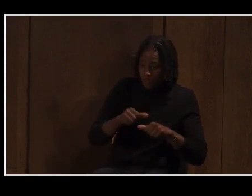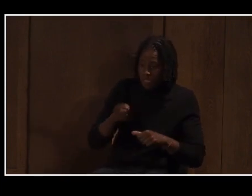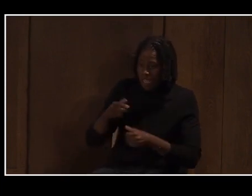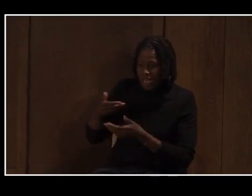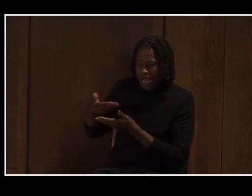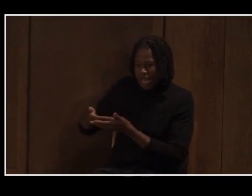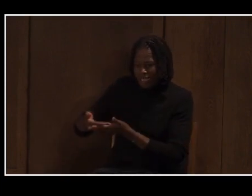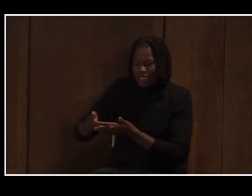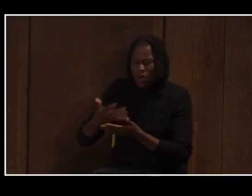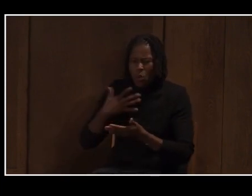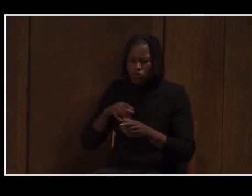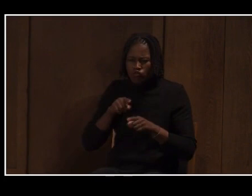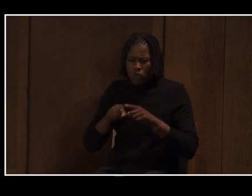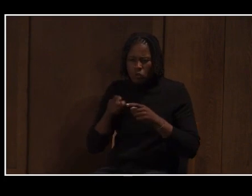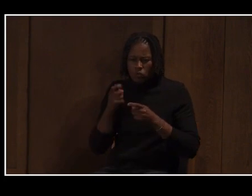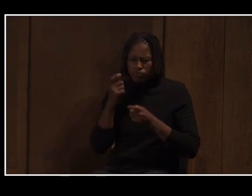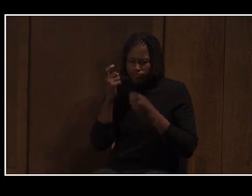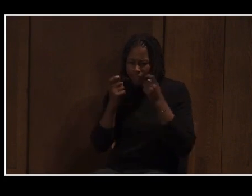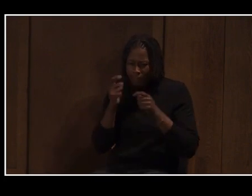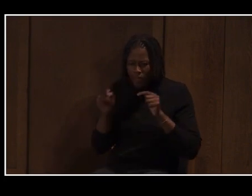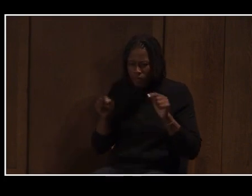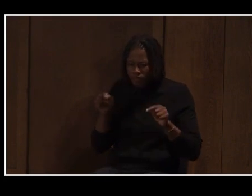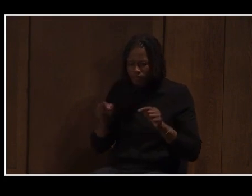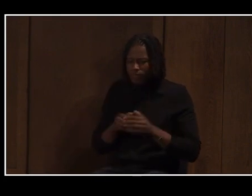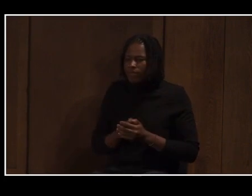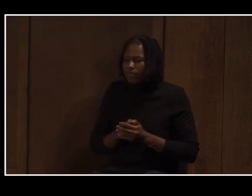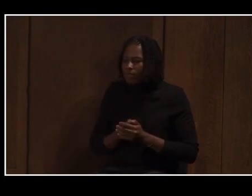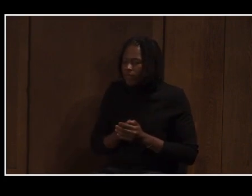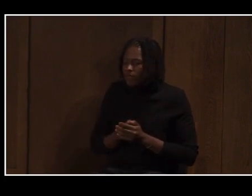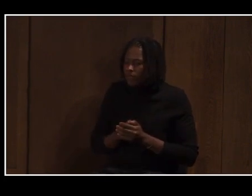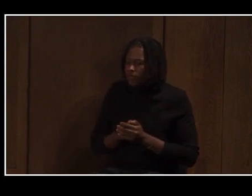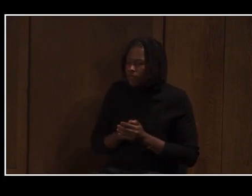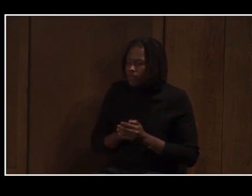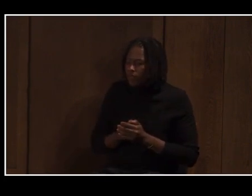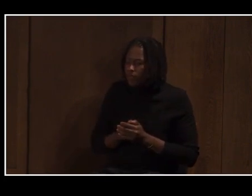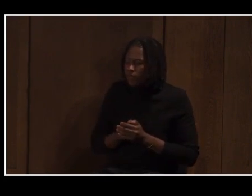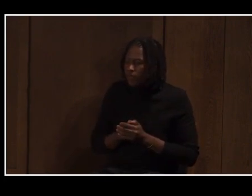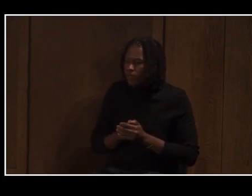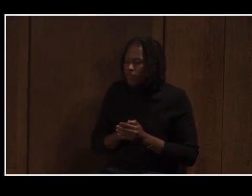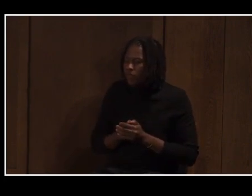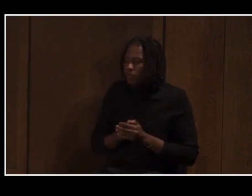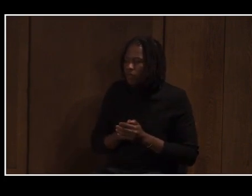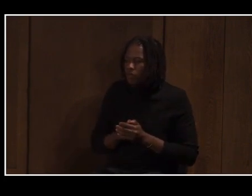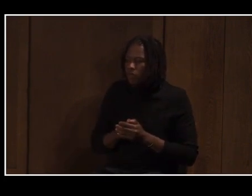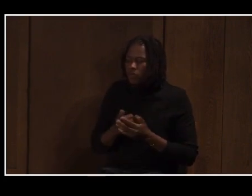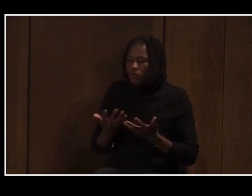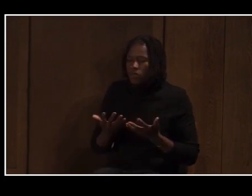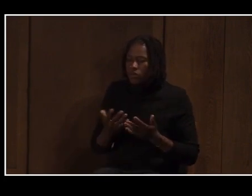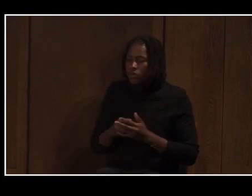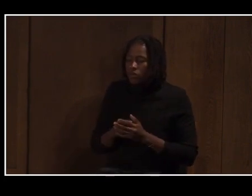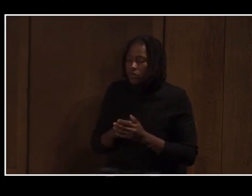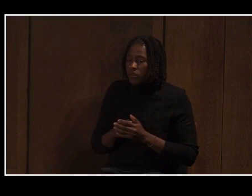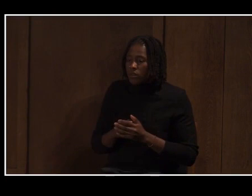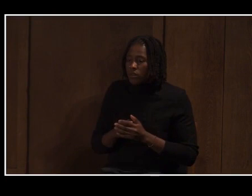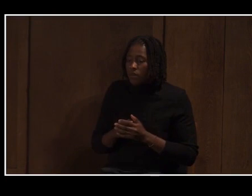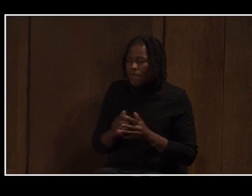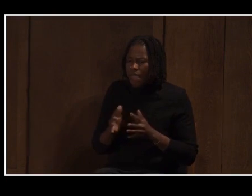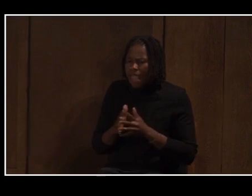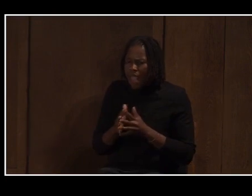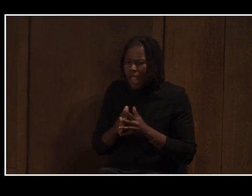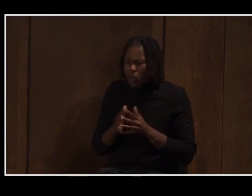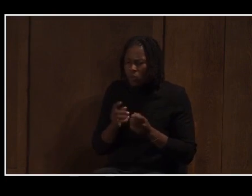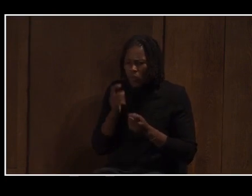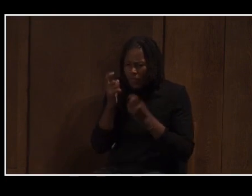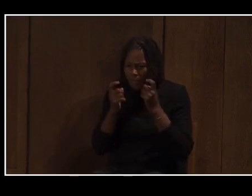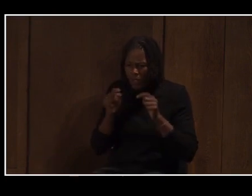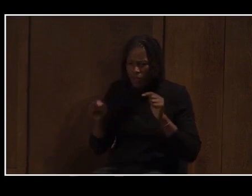by introducing the speakers, but I just wanted to kind of lay that ground down and say that we can only do this through a form of